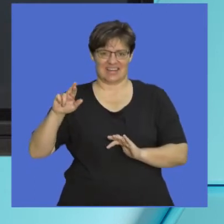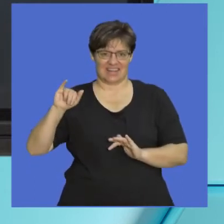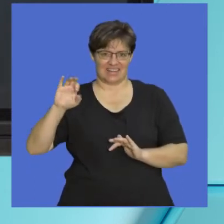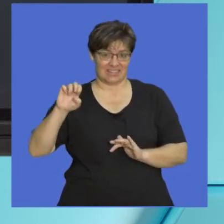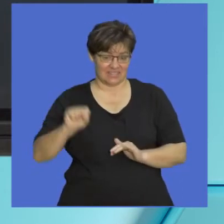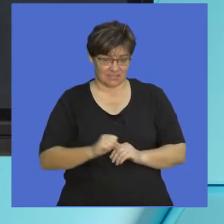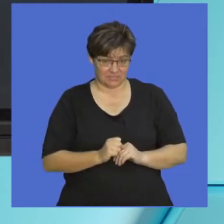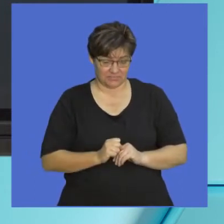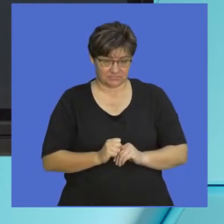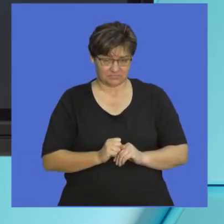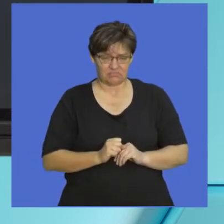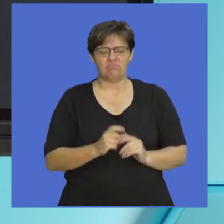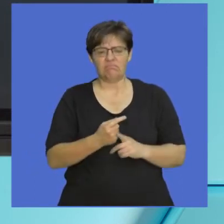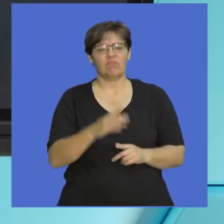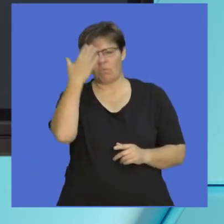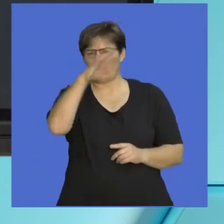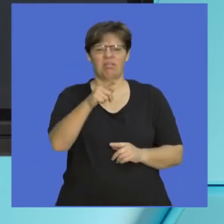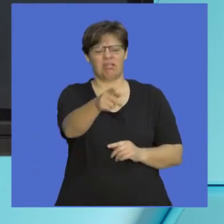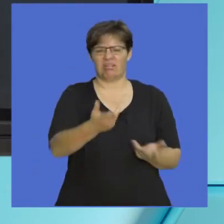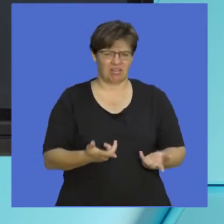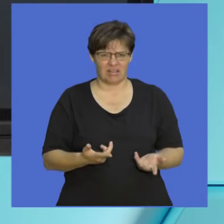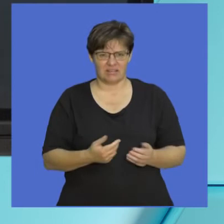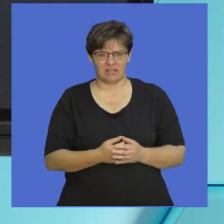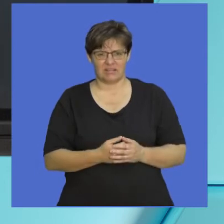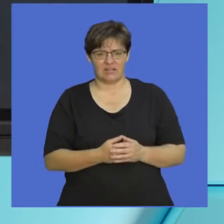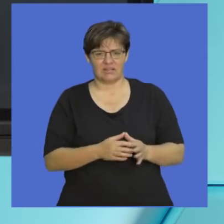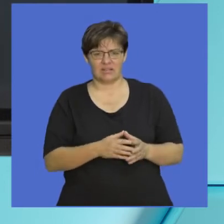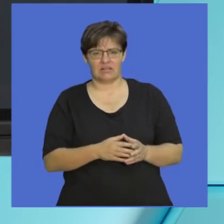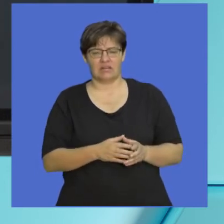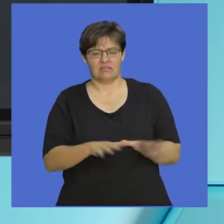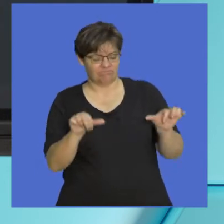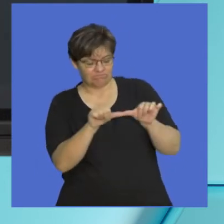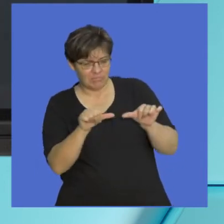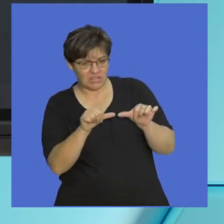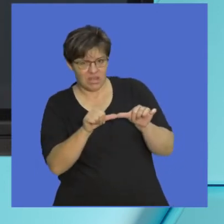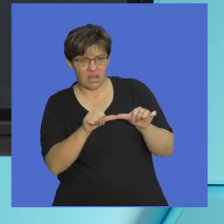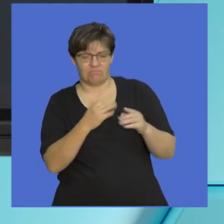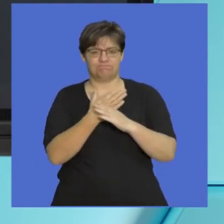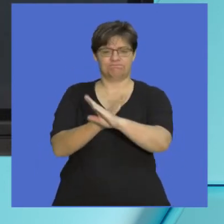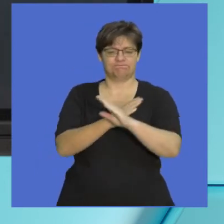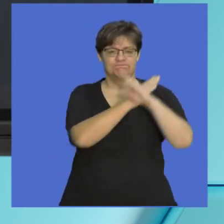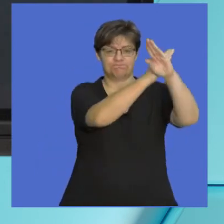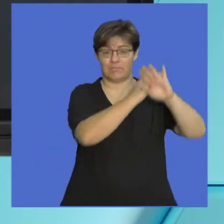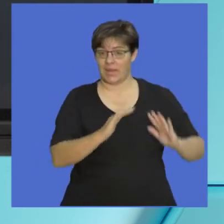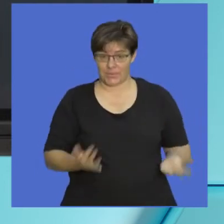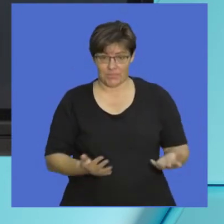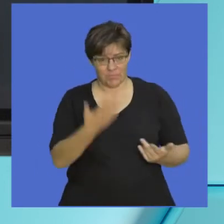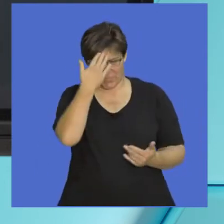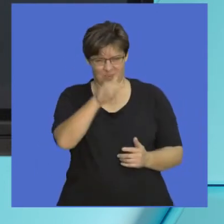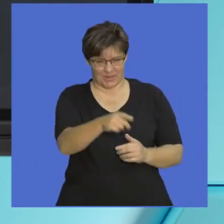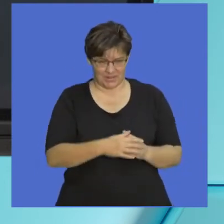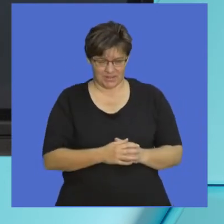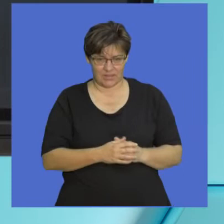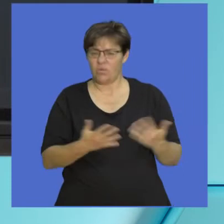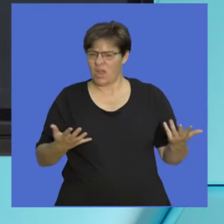we also now are familiar with how we exactly measure, the resistance of a resistor